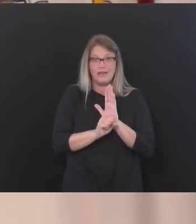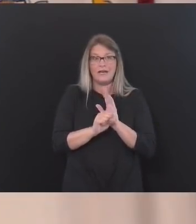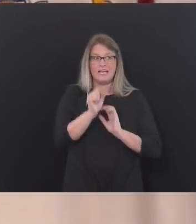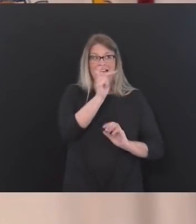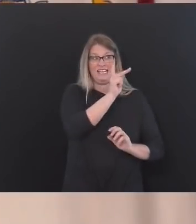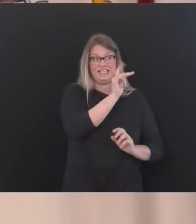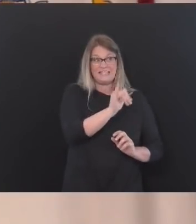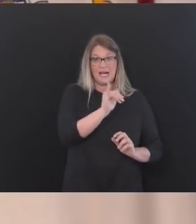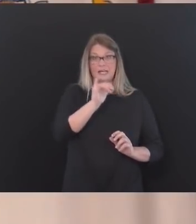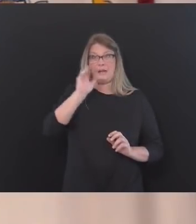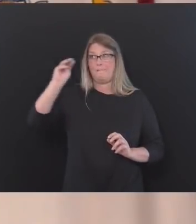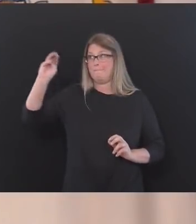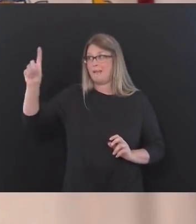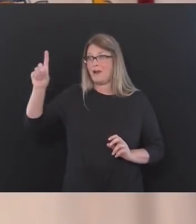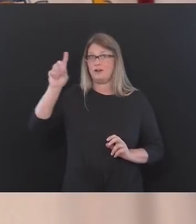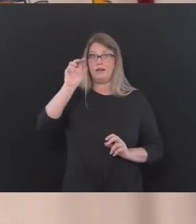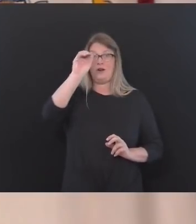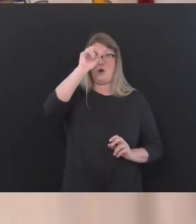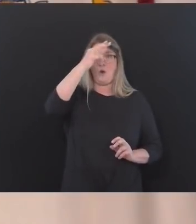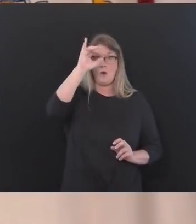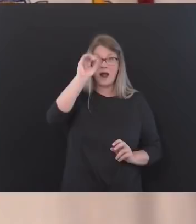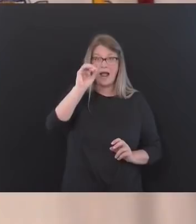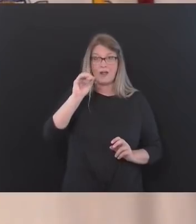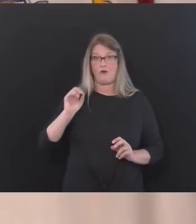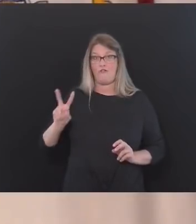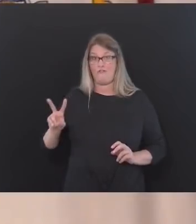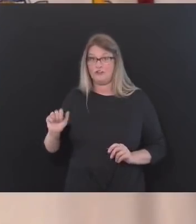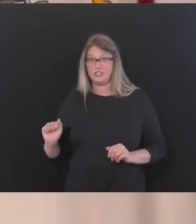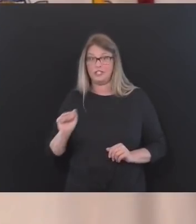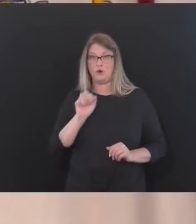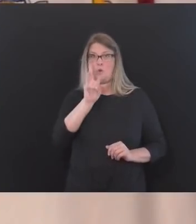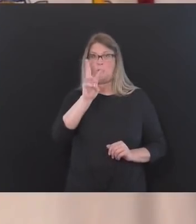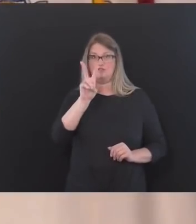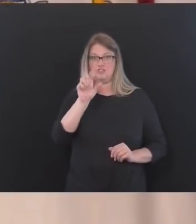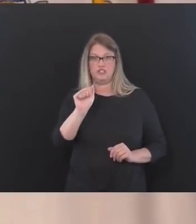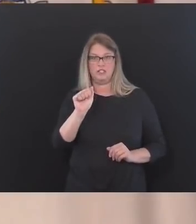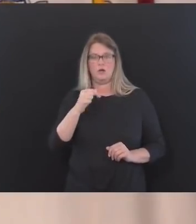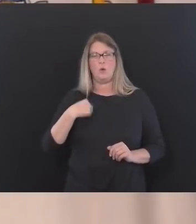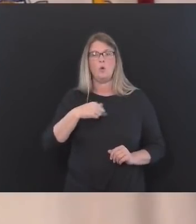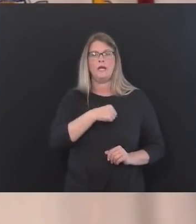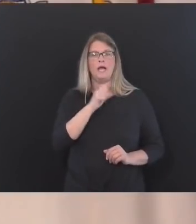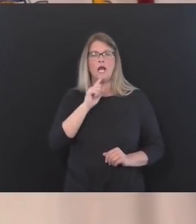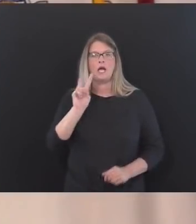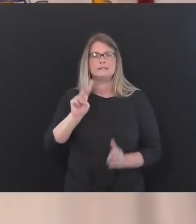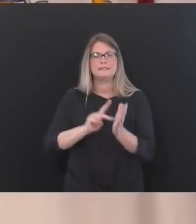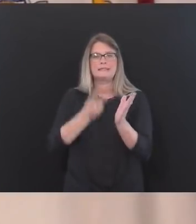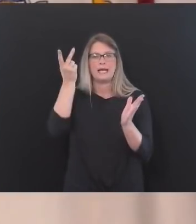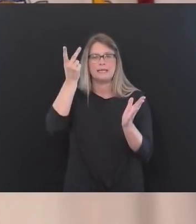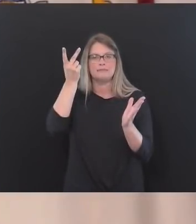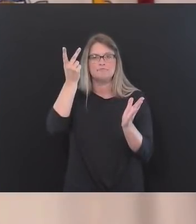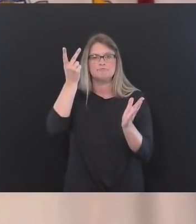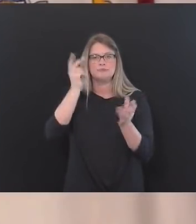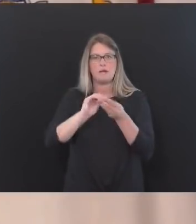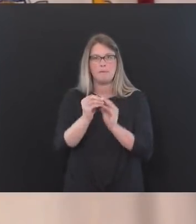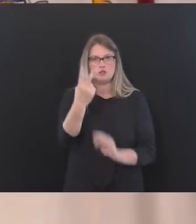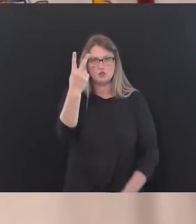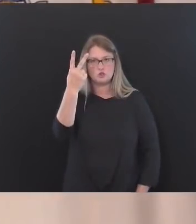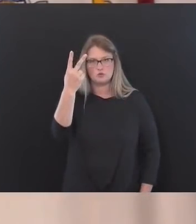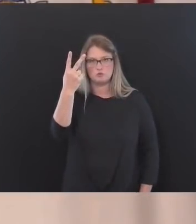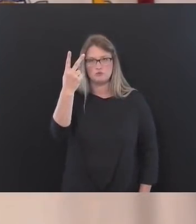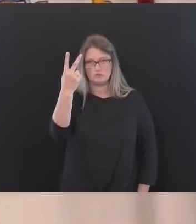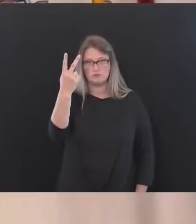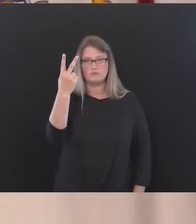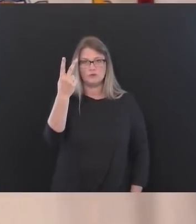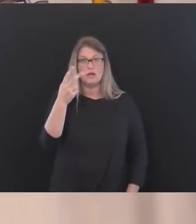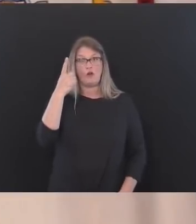Kentucky, Maryland, Ohio, Pennsylvania, Virginia, and West Virginia, we are second in those states as far as the